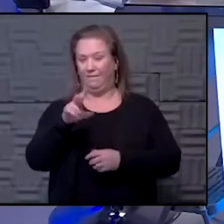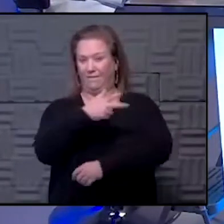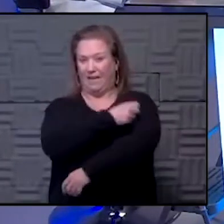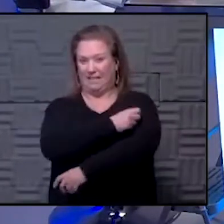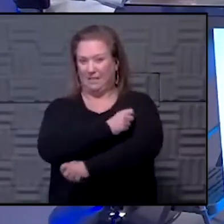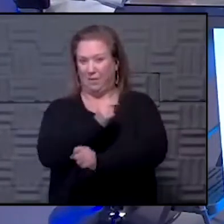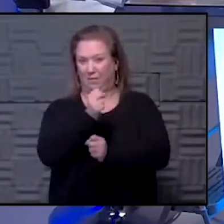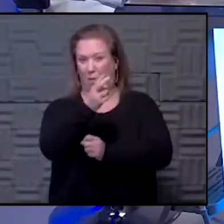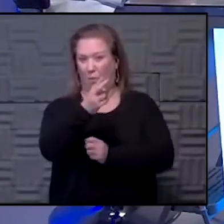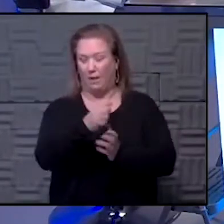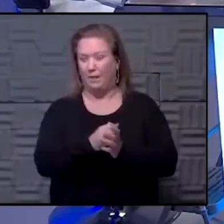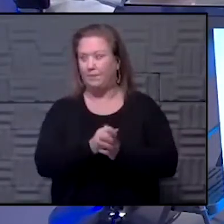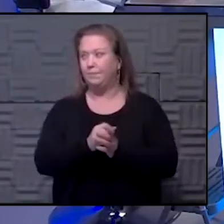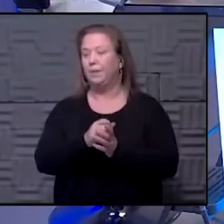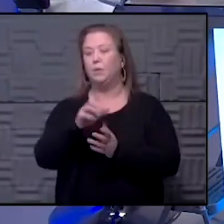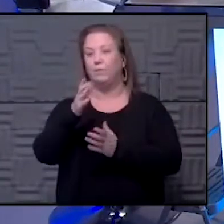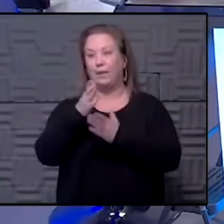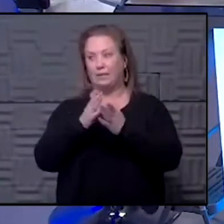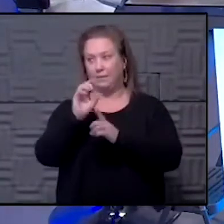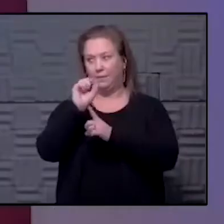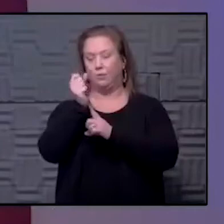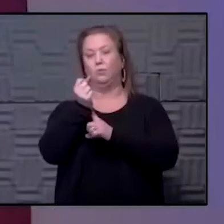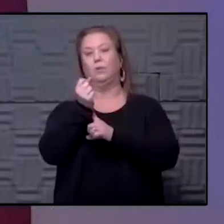of instances where